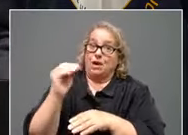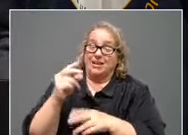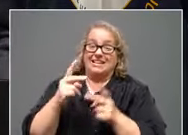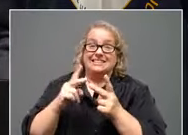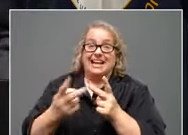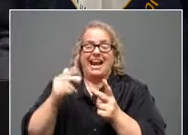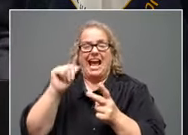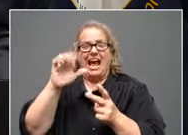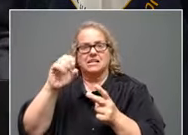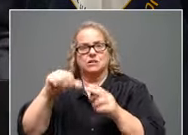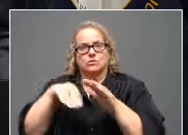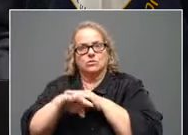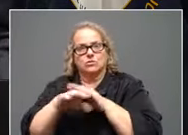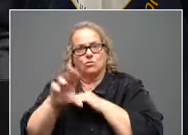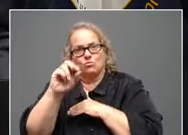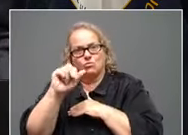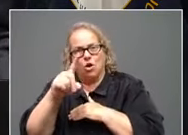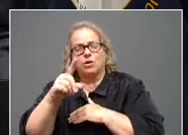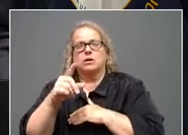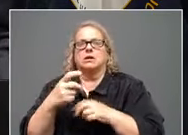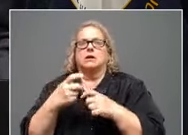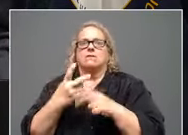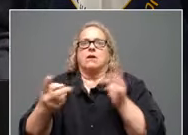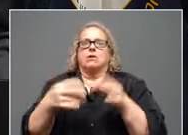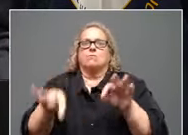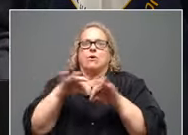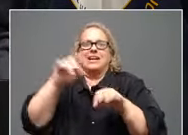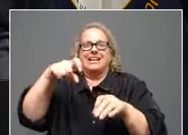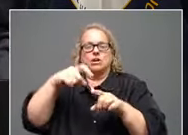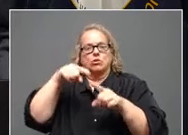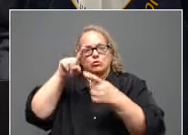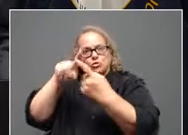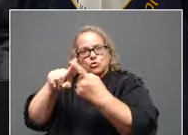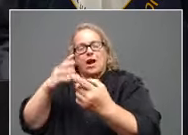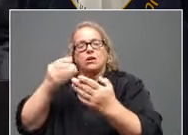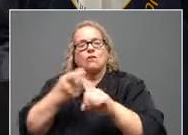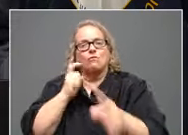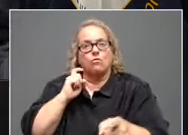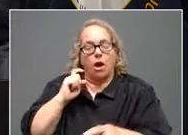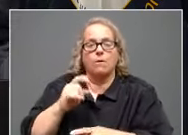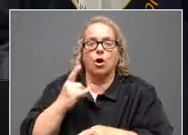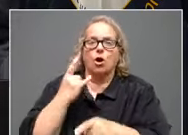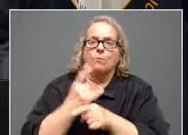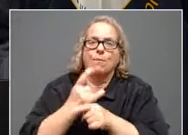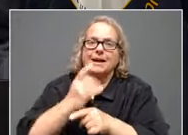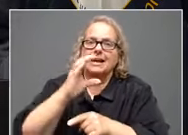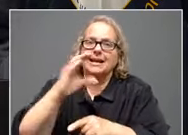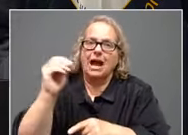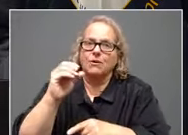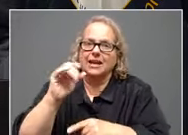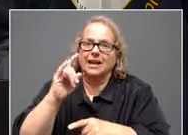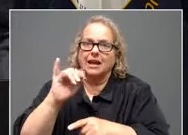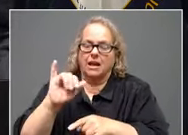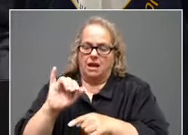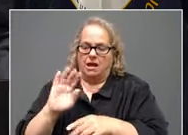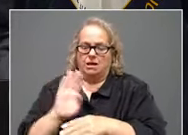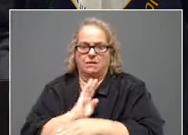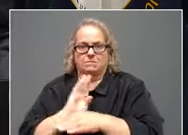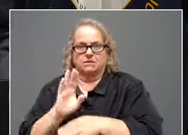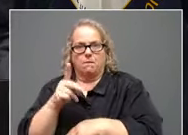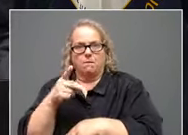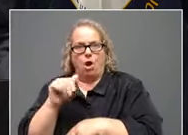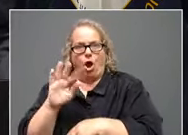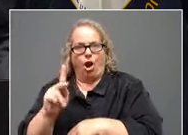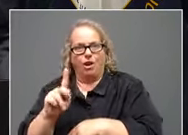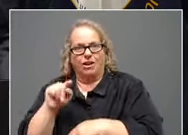needed to and from the rapidly growing Paris Bourbon County Industrial Park. Getting that next job creator, that